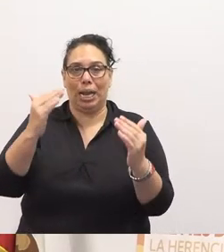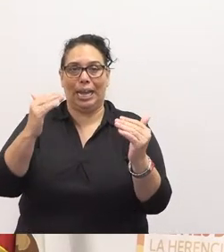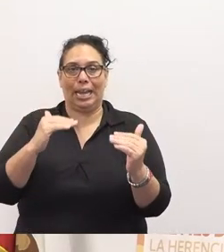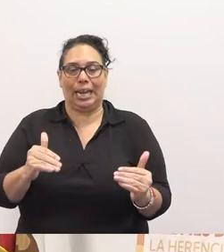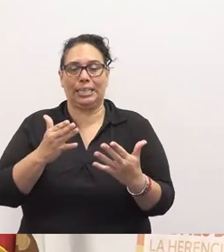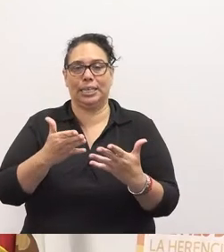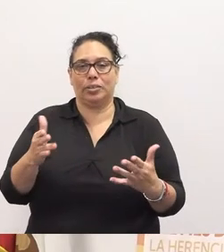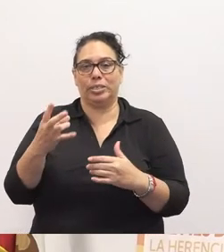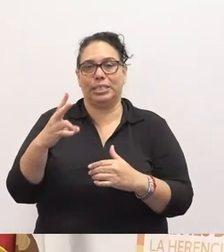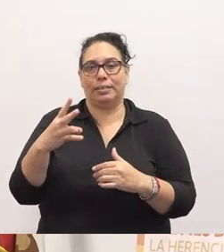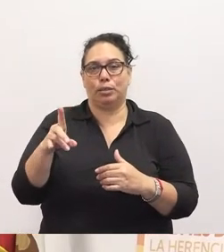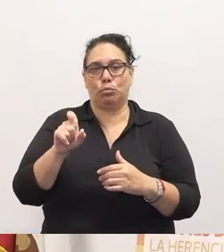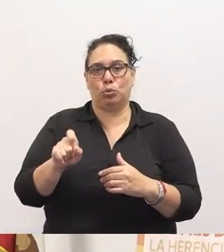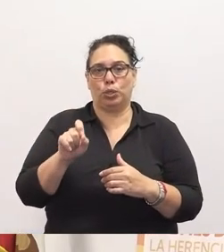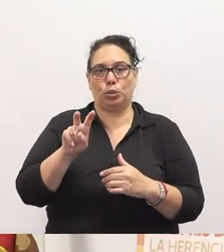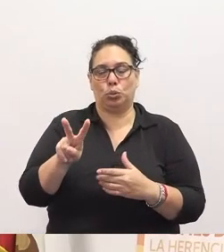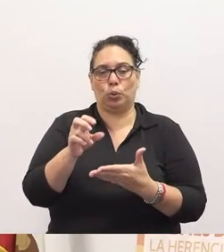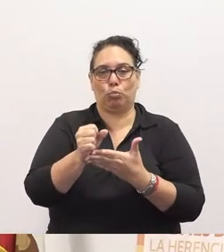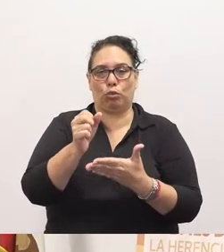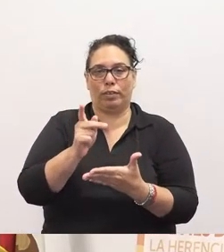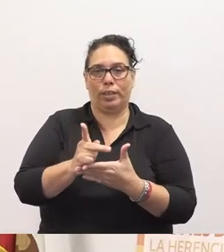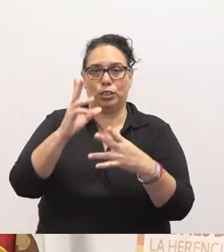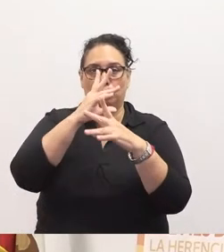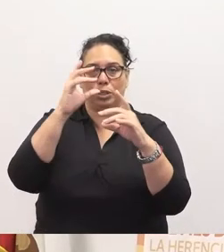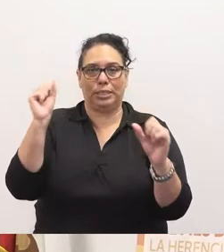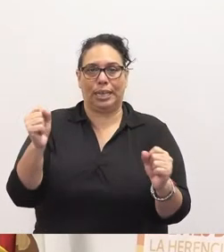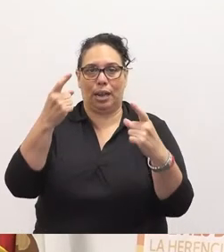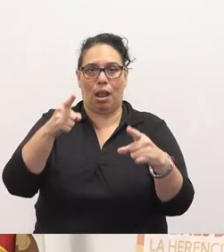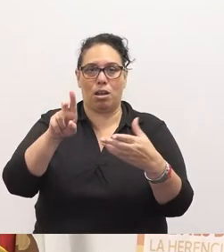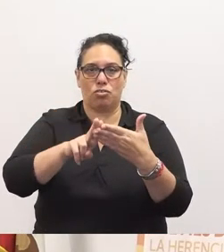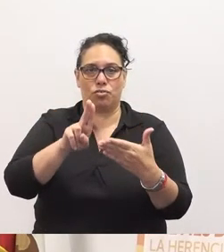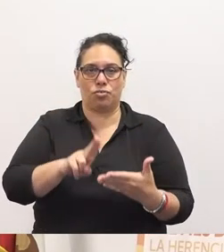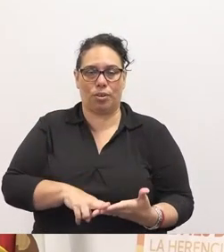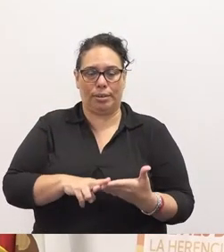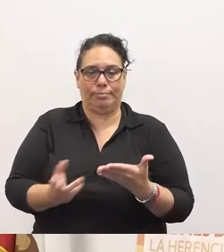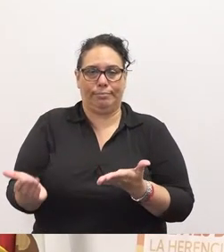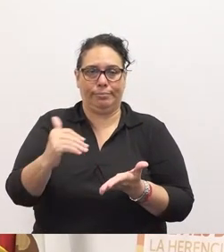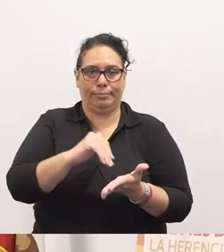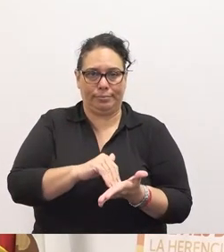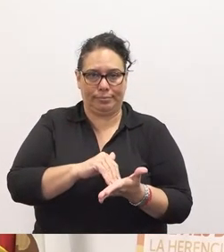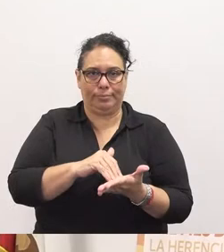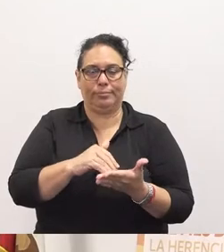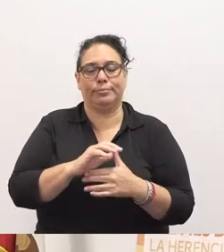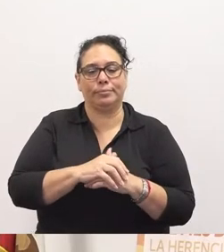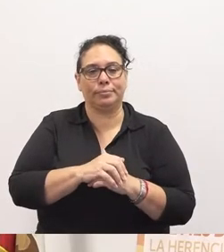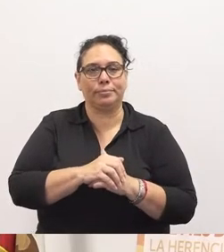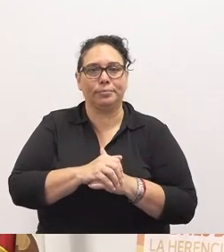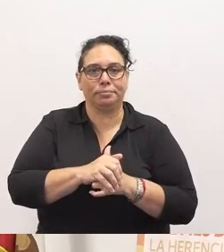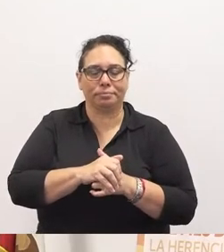item 17.2, approval of superintendent contract renewal and terms.